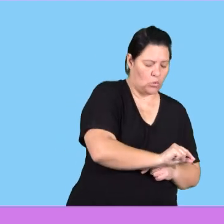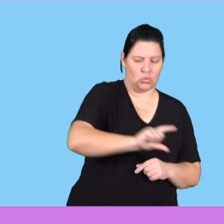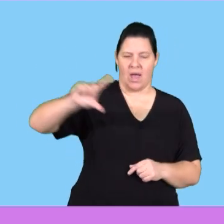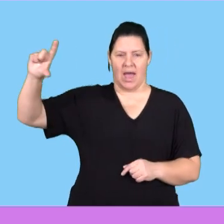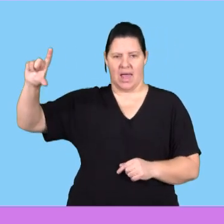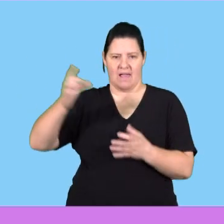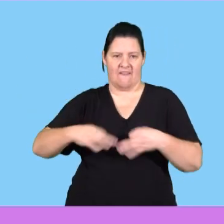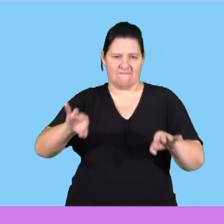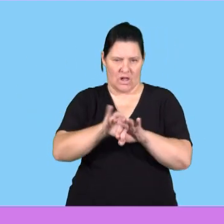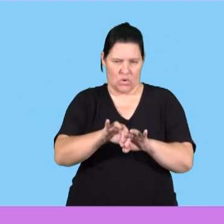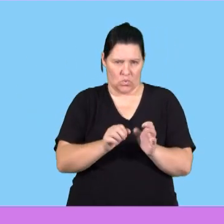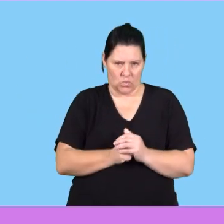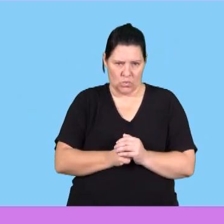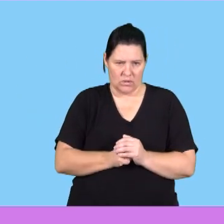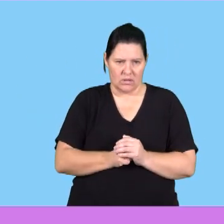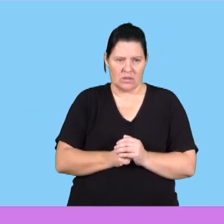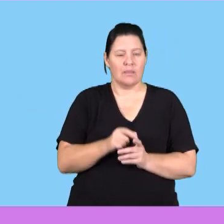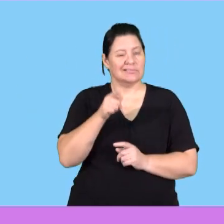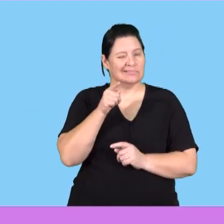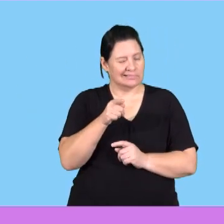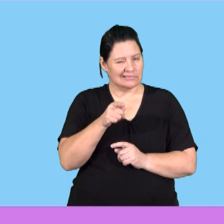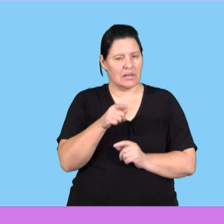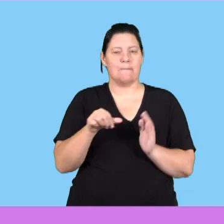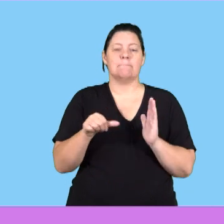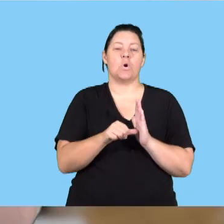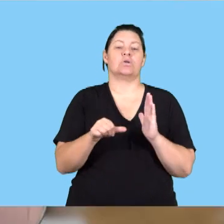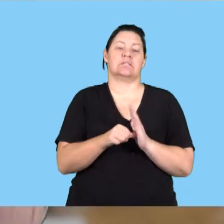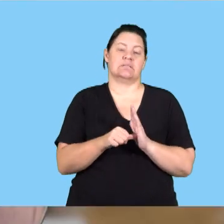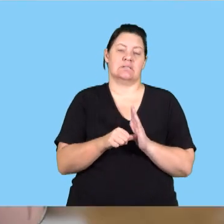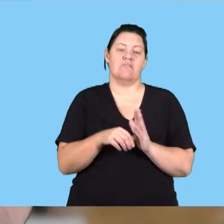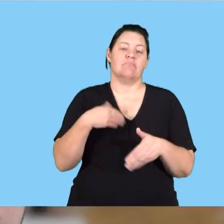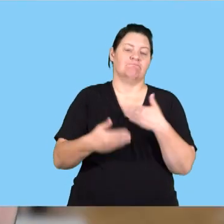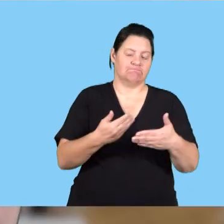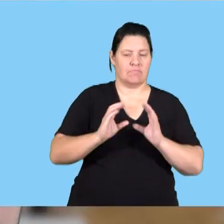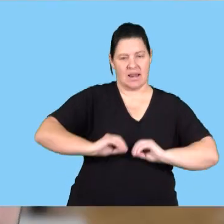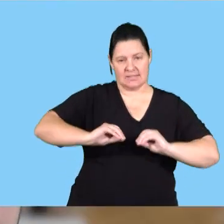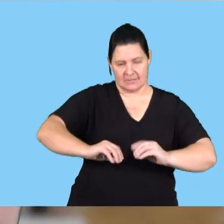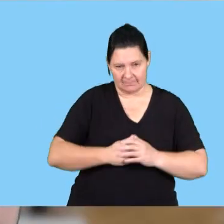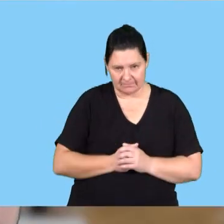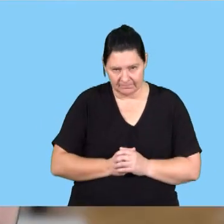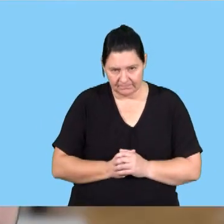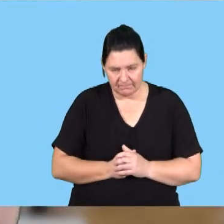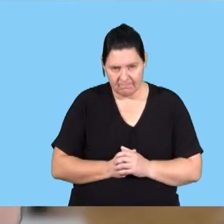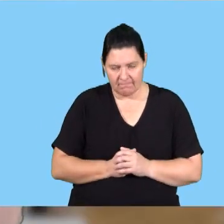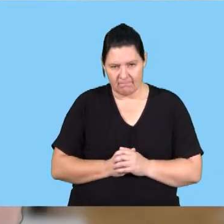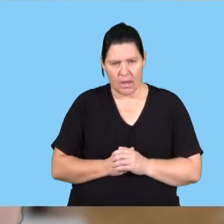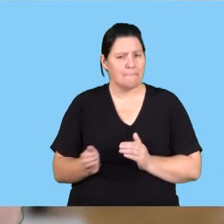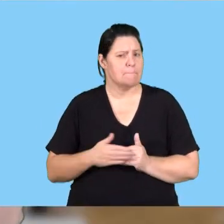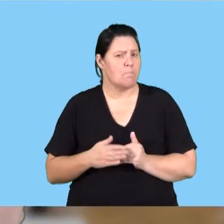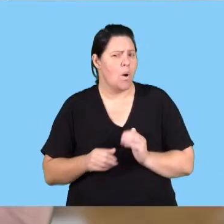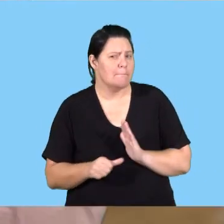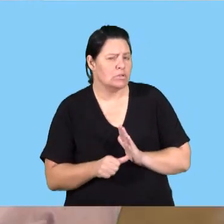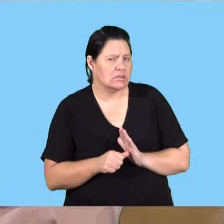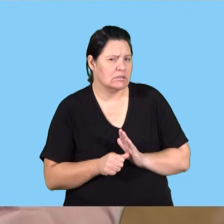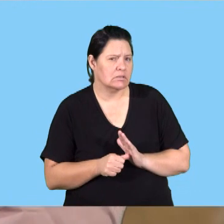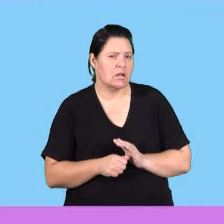value to the highest value. And you'll see this is especially important as we move along with this lesson. All right, what else